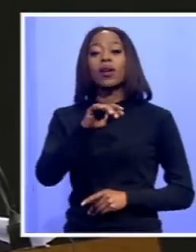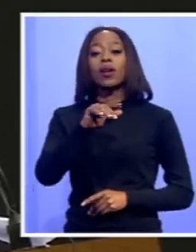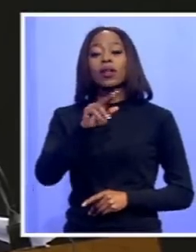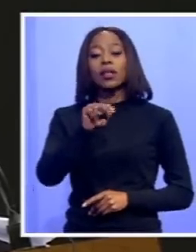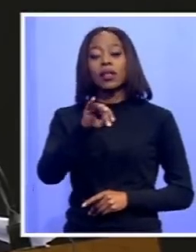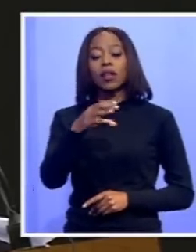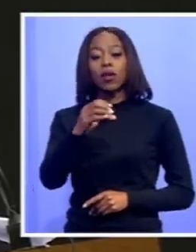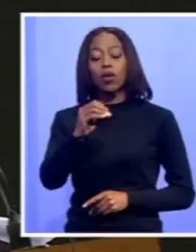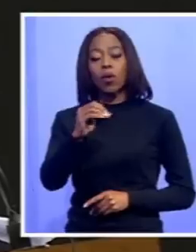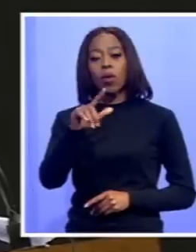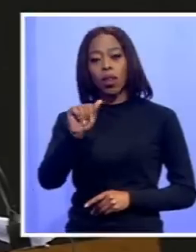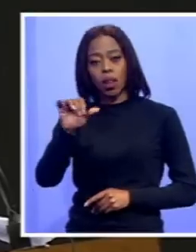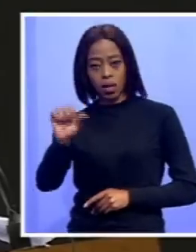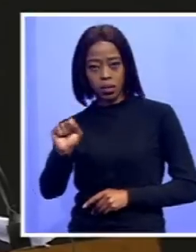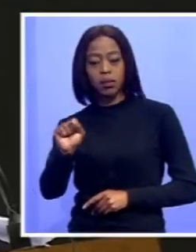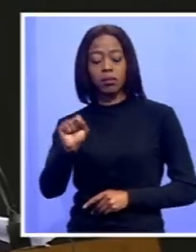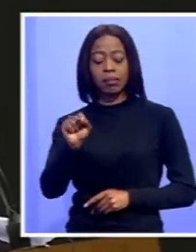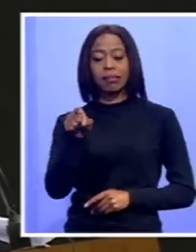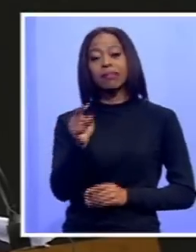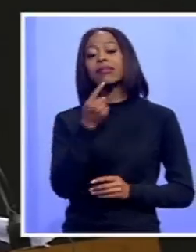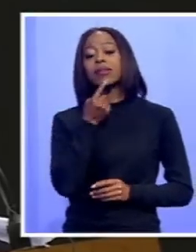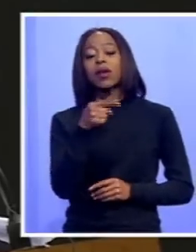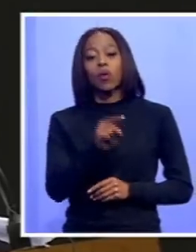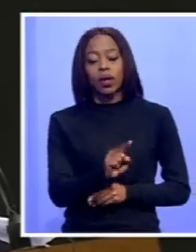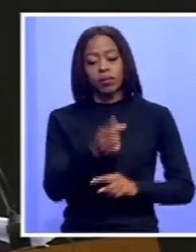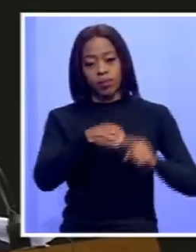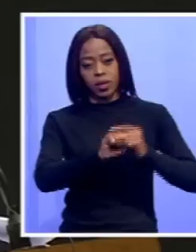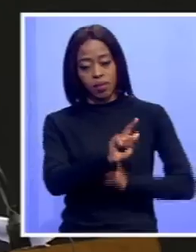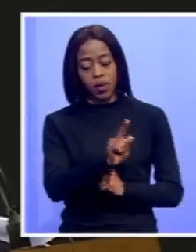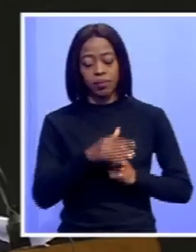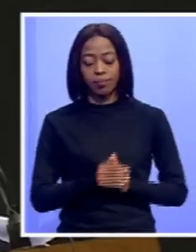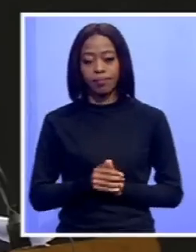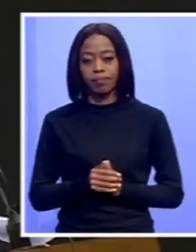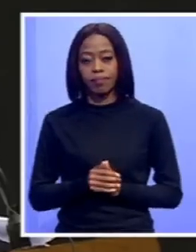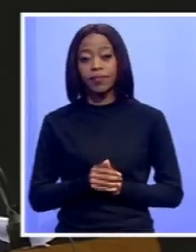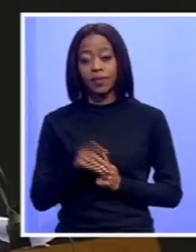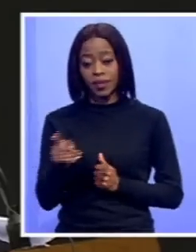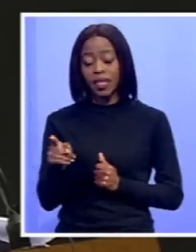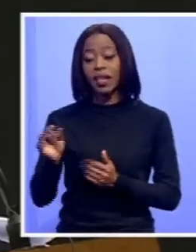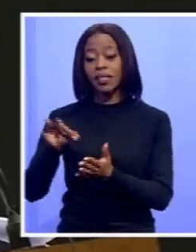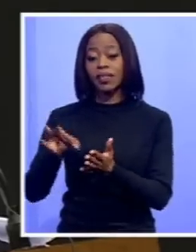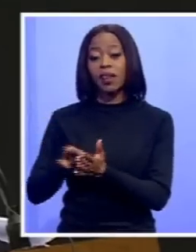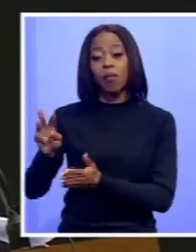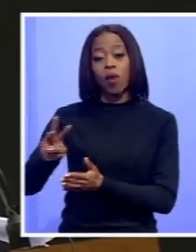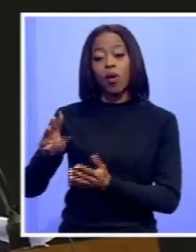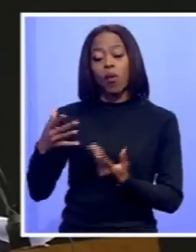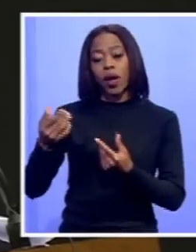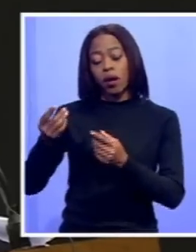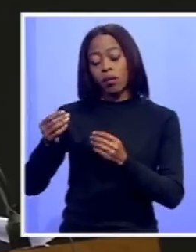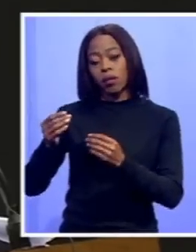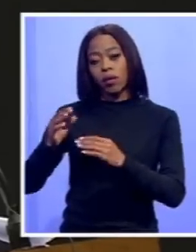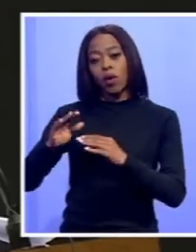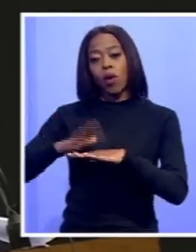Nicolaas Vosloo-Smit. He testified as follows. Sub 1. He was a warrant officer at the Cyber Crime and Deep